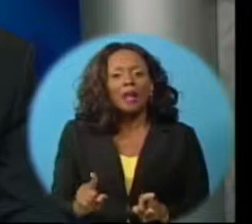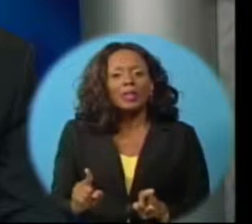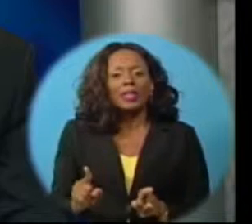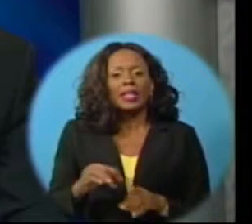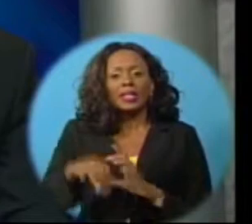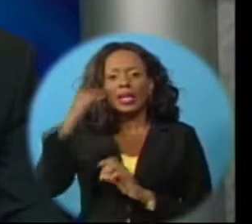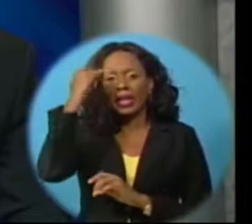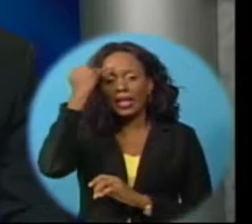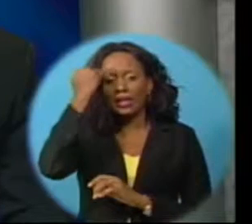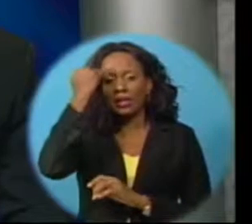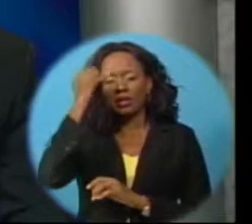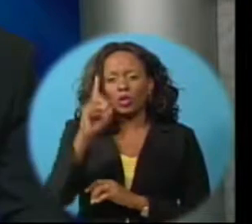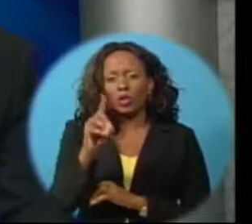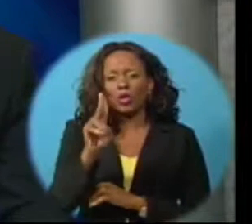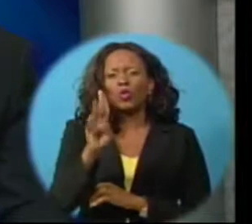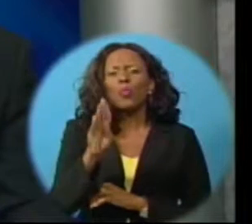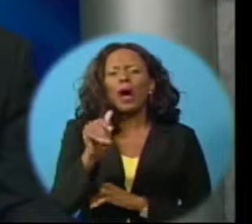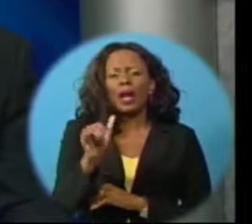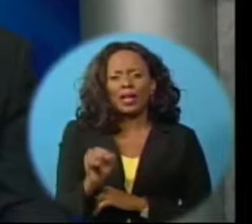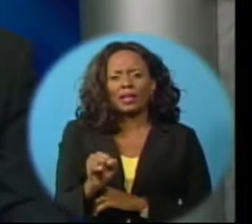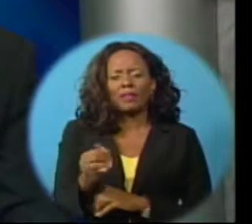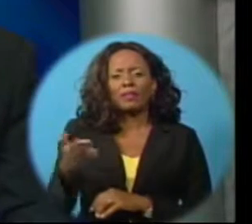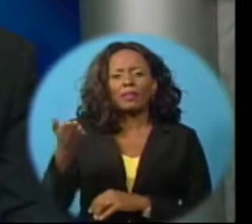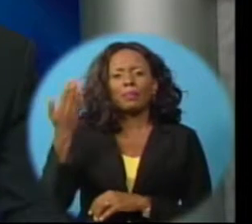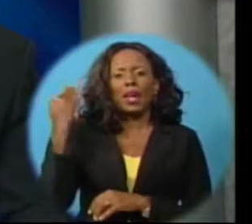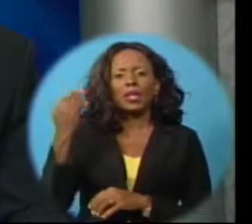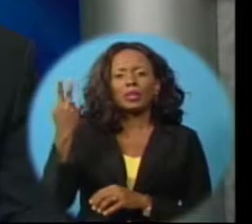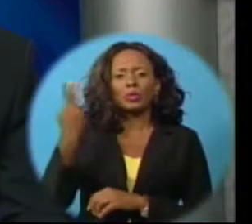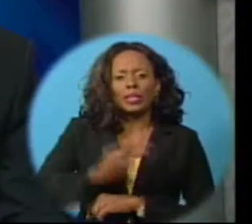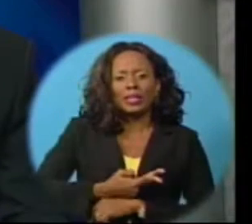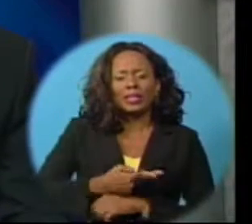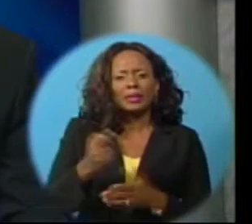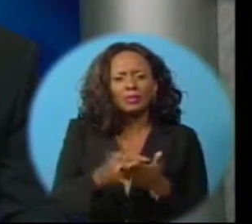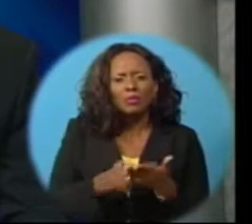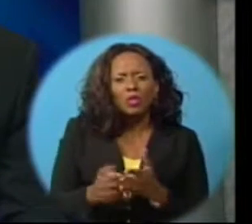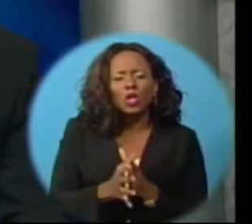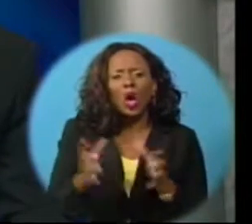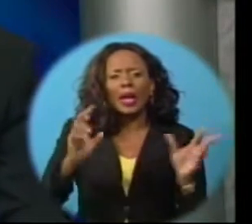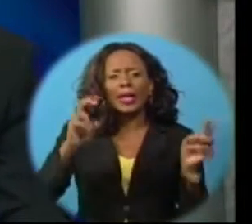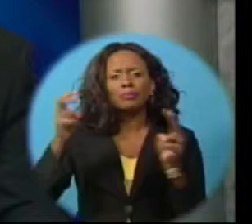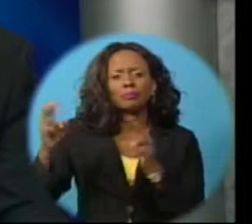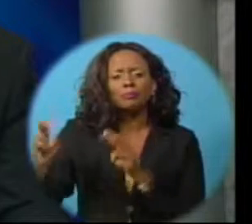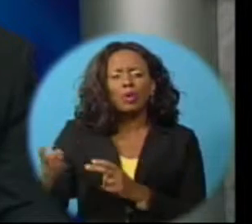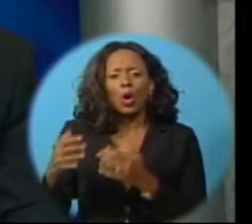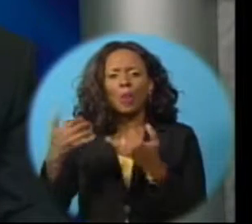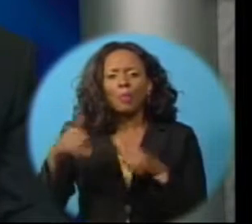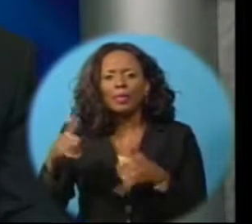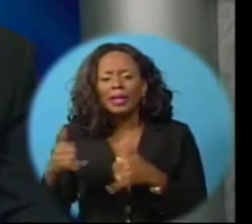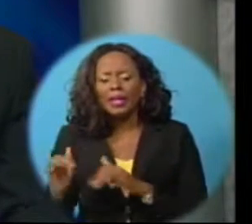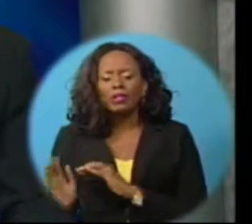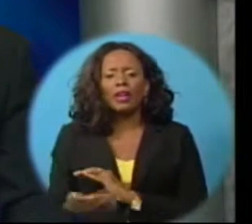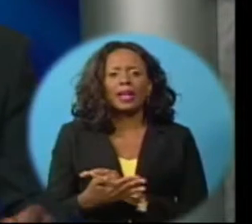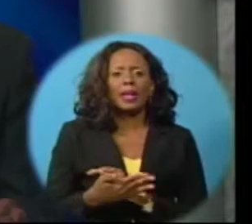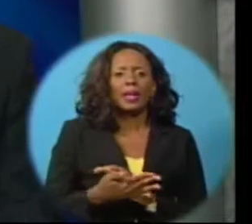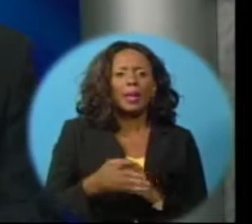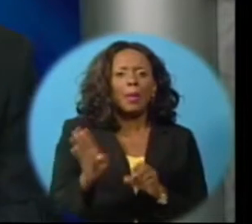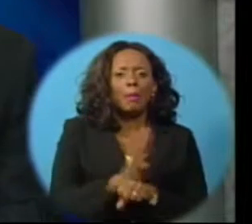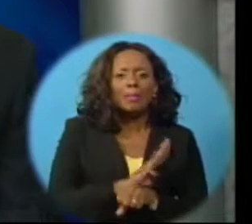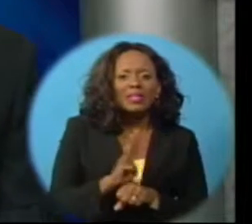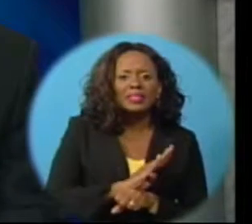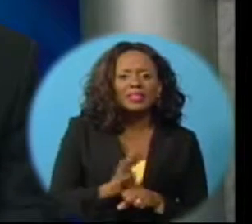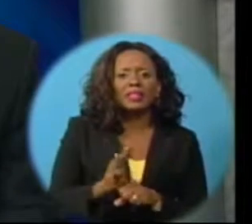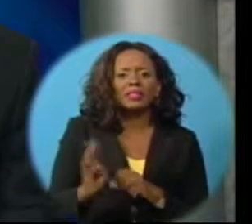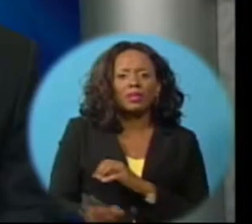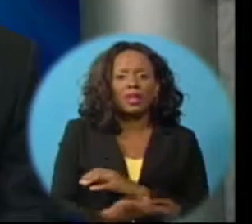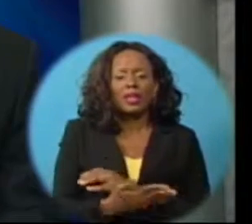the last 2 days. The CEC discussed a range of issues relating to the playing and business of cricket, some of which will be considered by